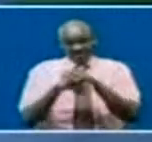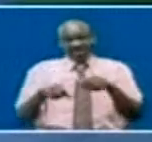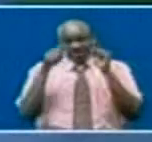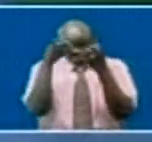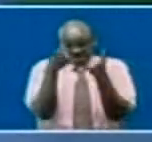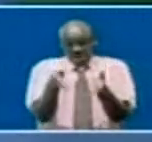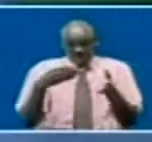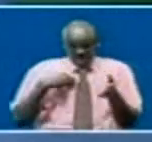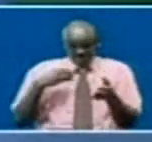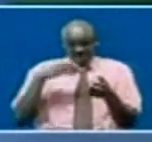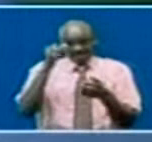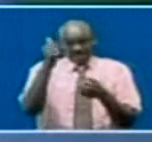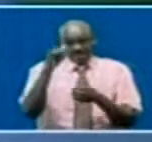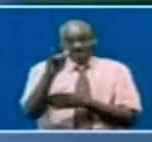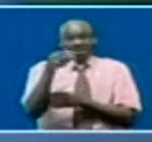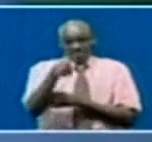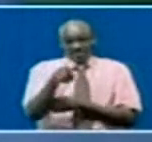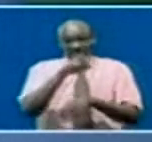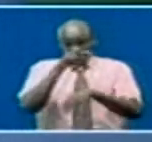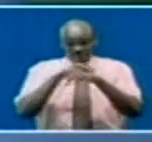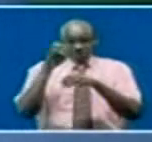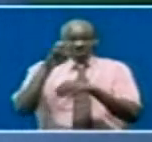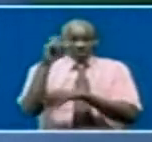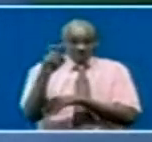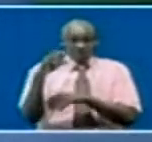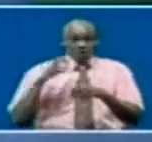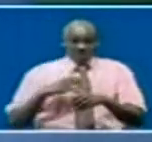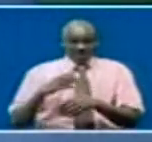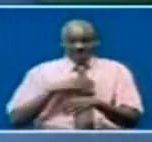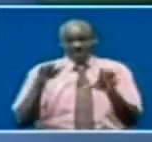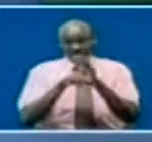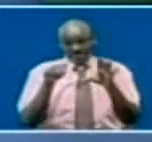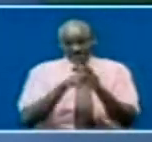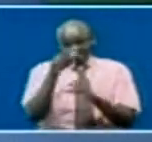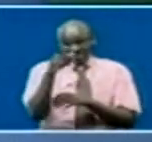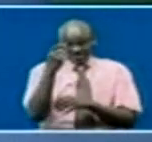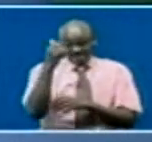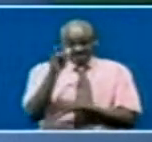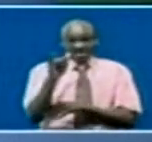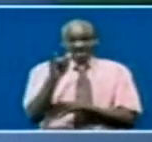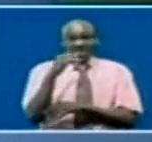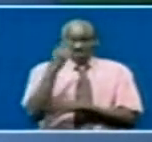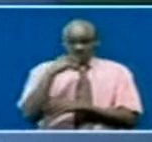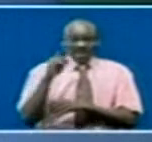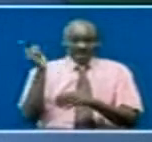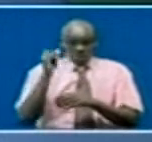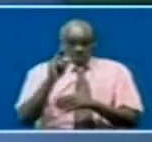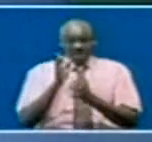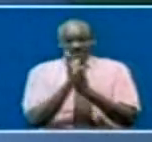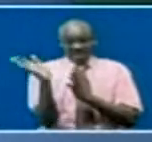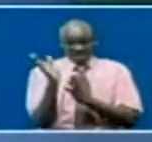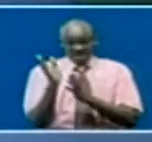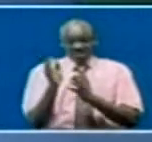currently being held by Sammy Shollei and the National Executive Committee member Hussein Terry's lot, as well as Nairobi branch chairman Dan